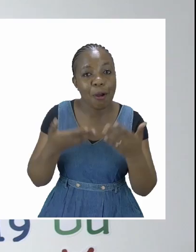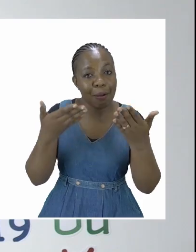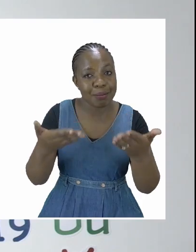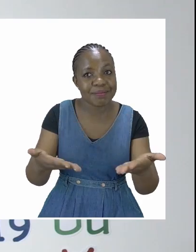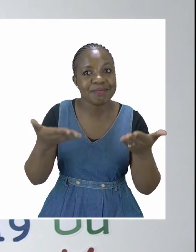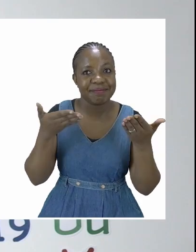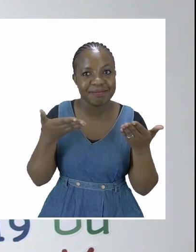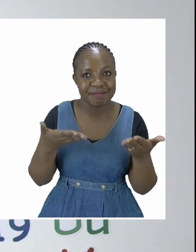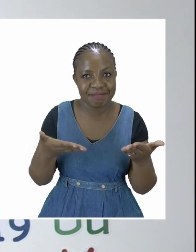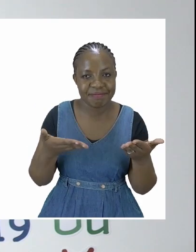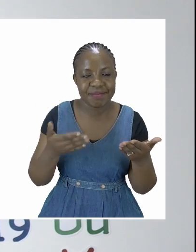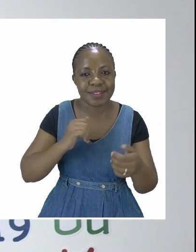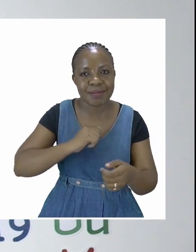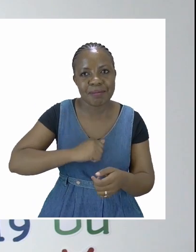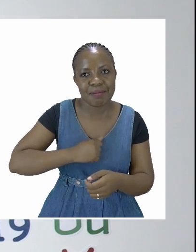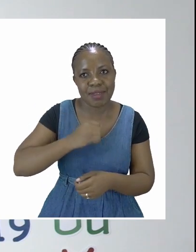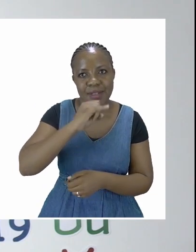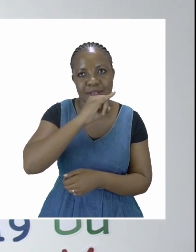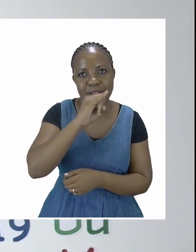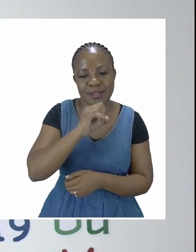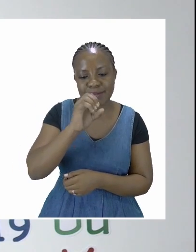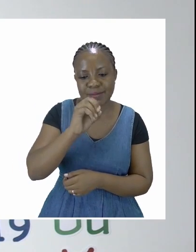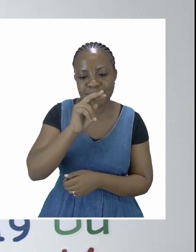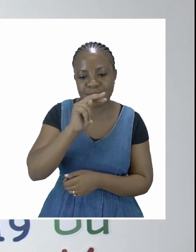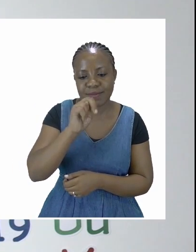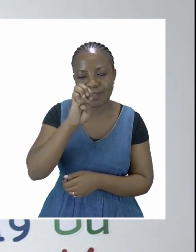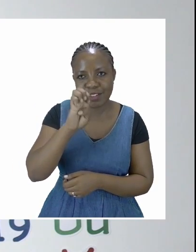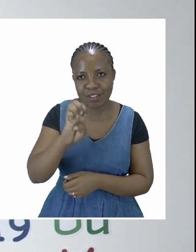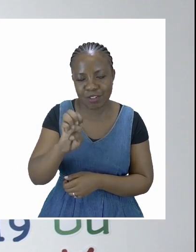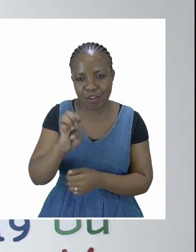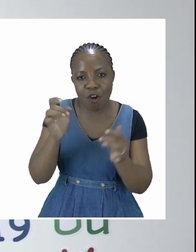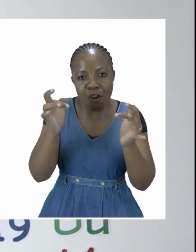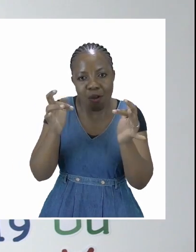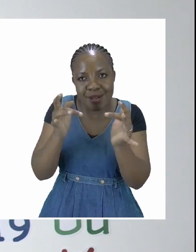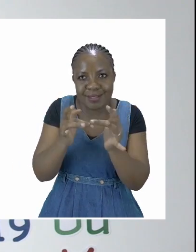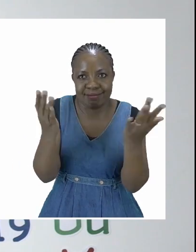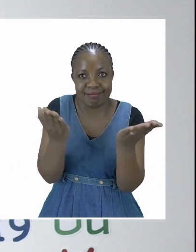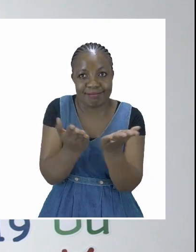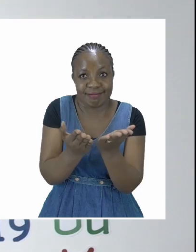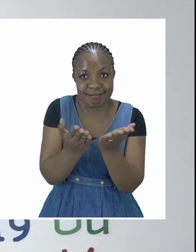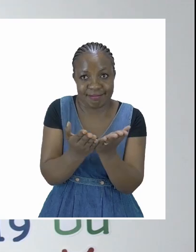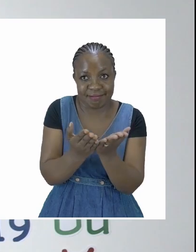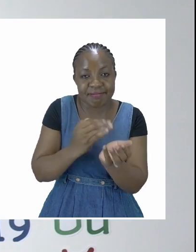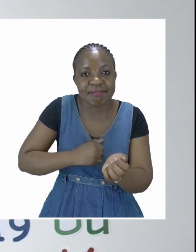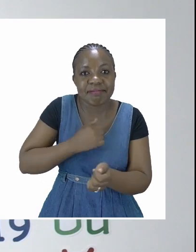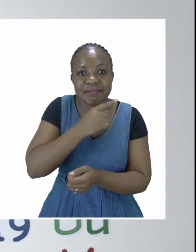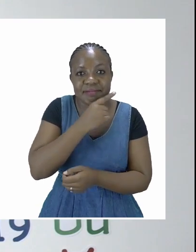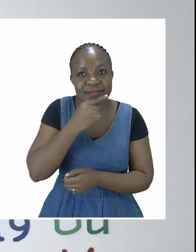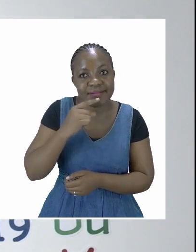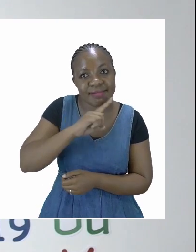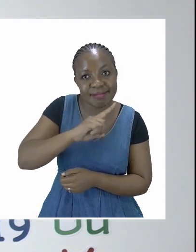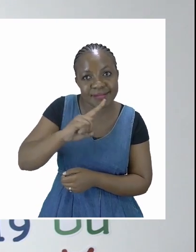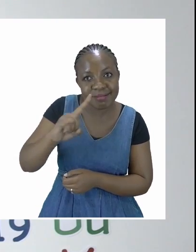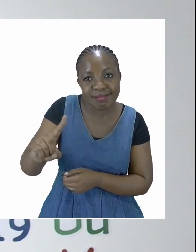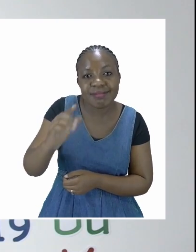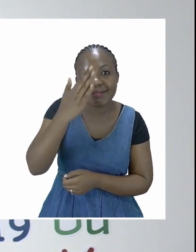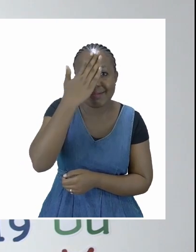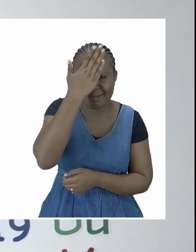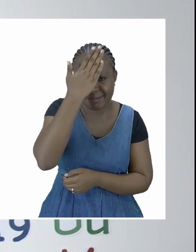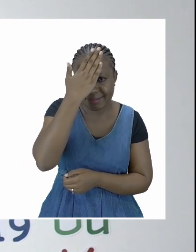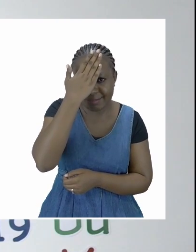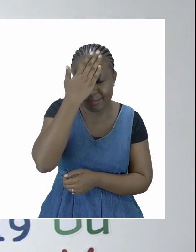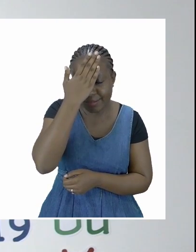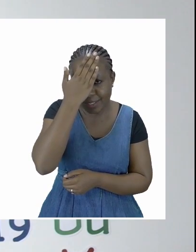Welcome to My Zone Online School. My name is Teacher Mutsa. Get your education